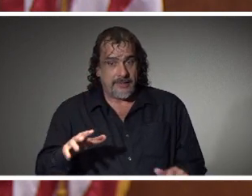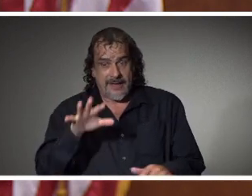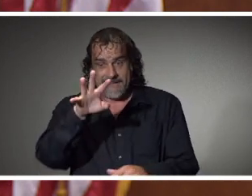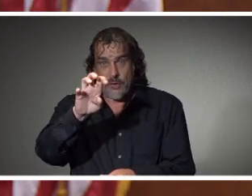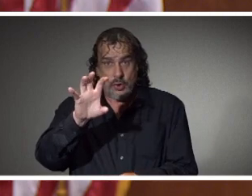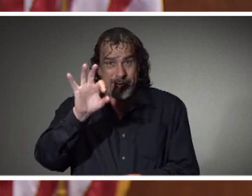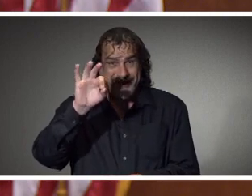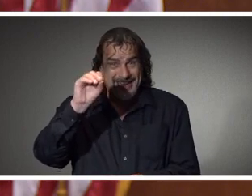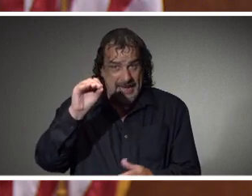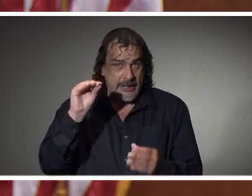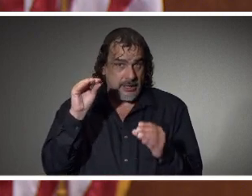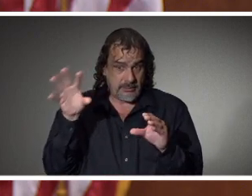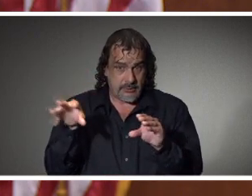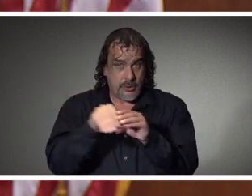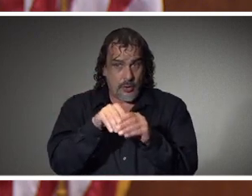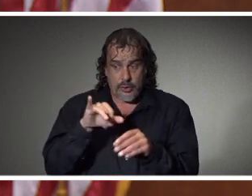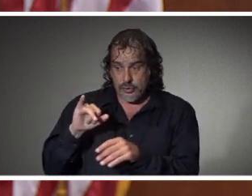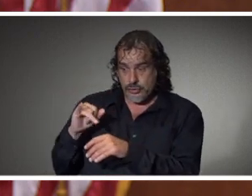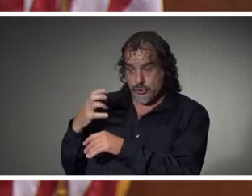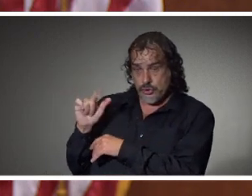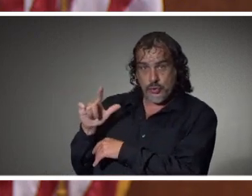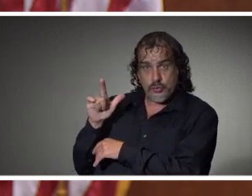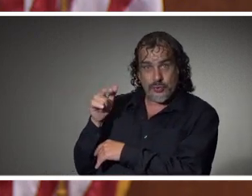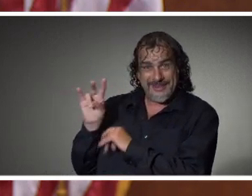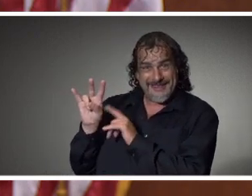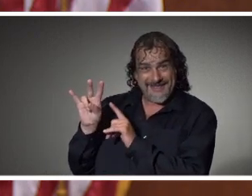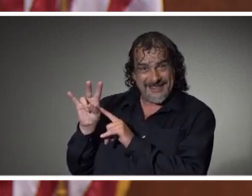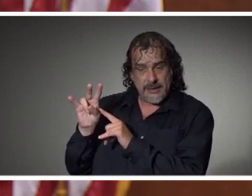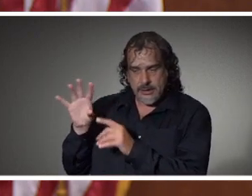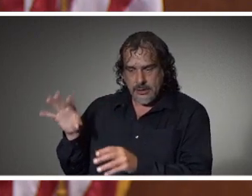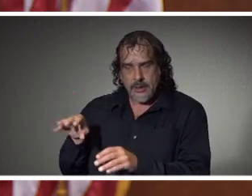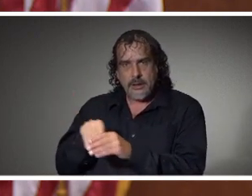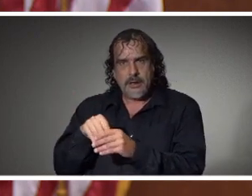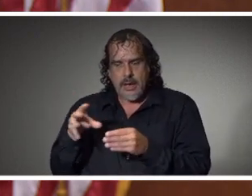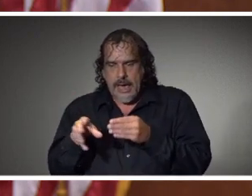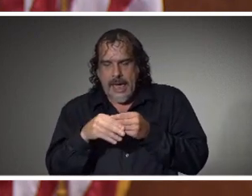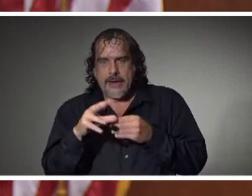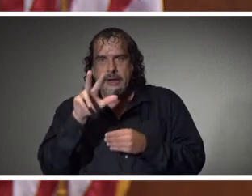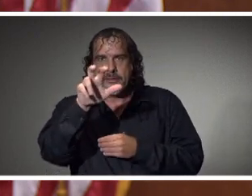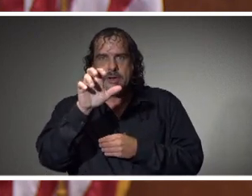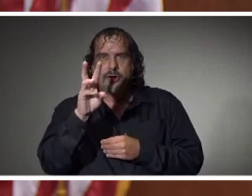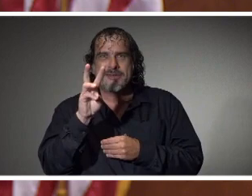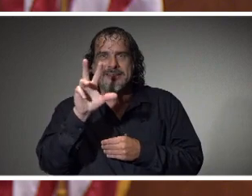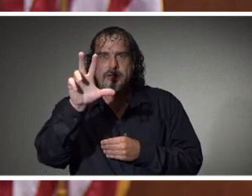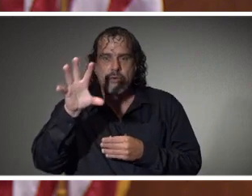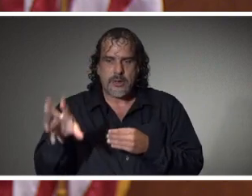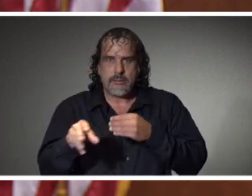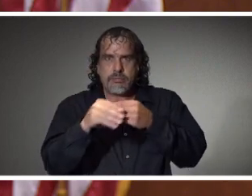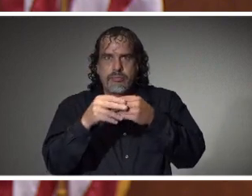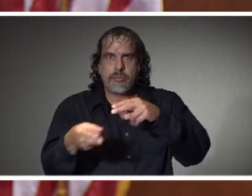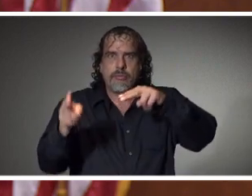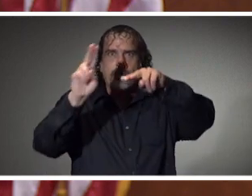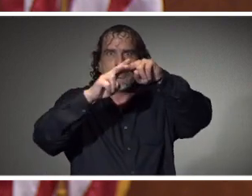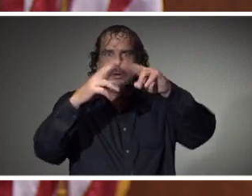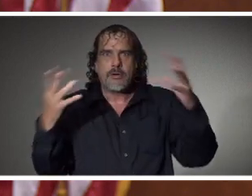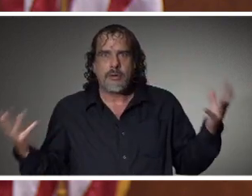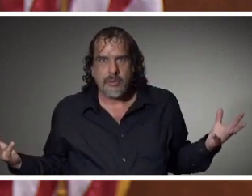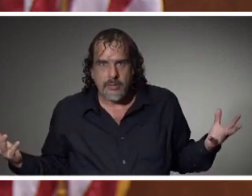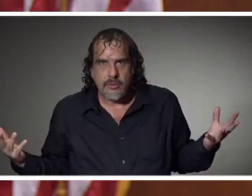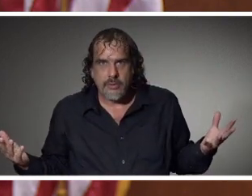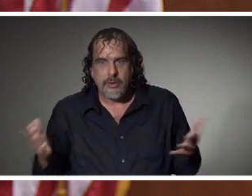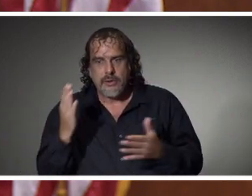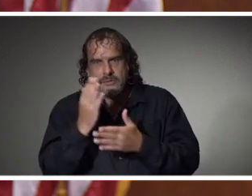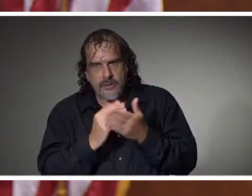total on June 27th. We've added 363 patients net. Obviously, some have come in, some